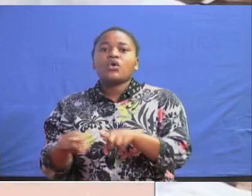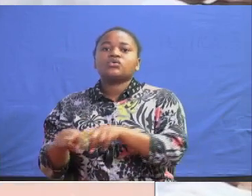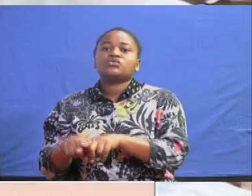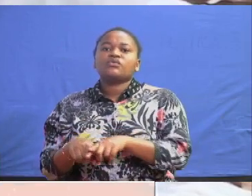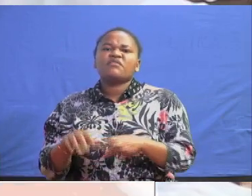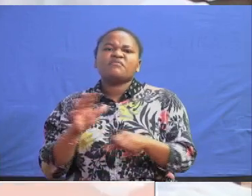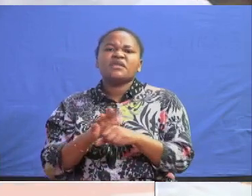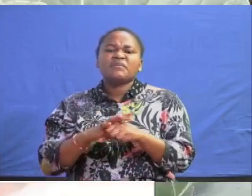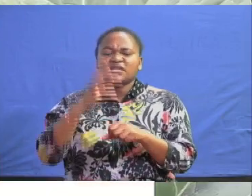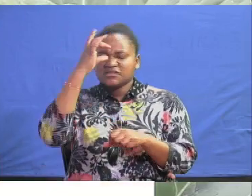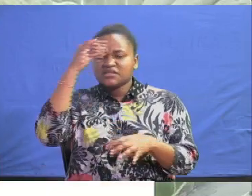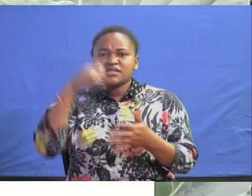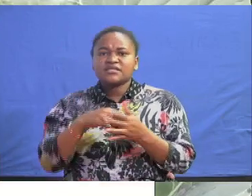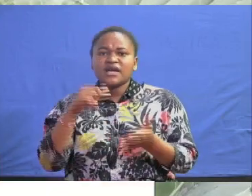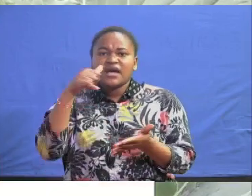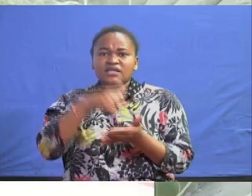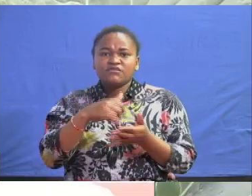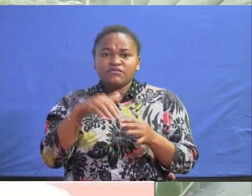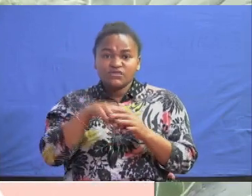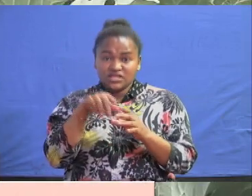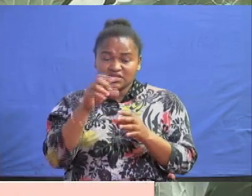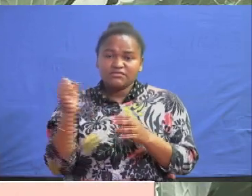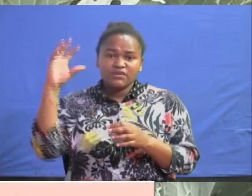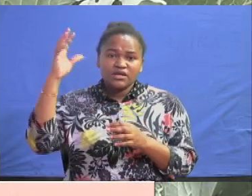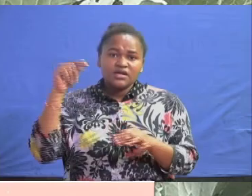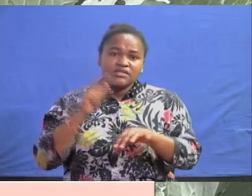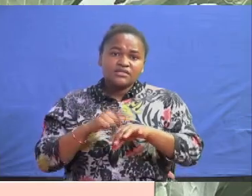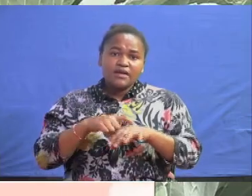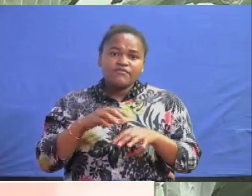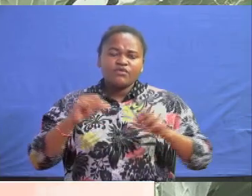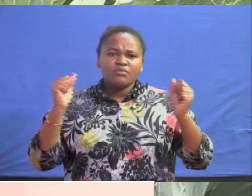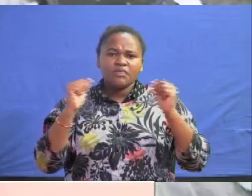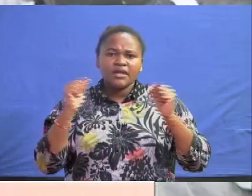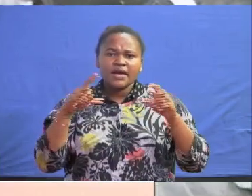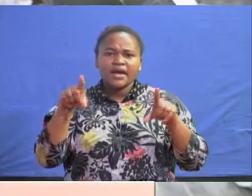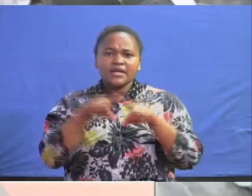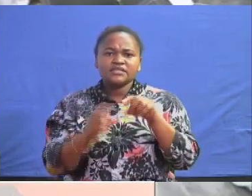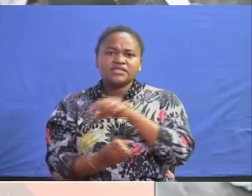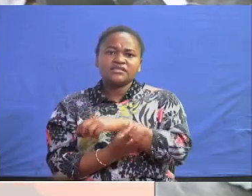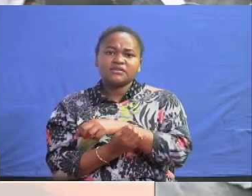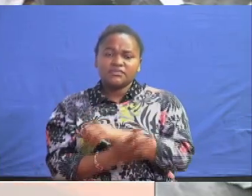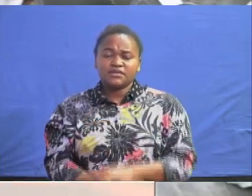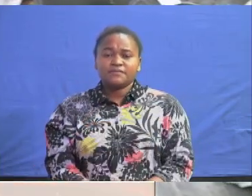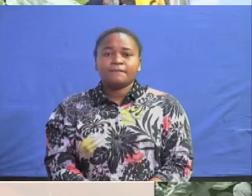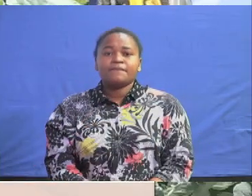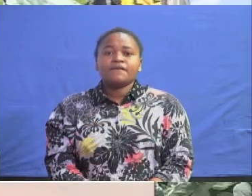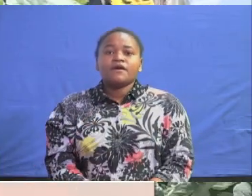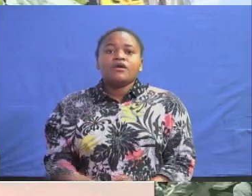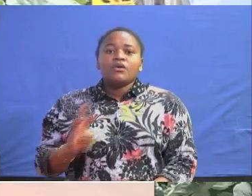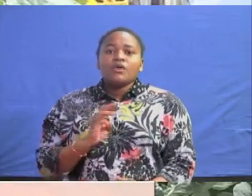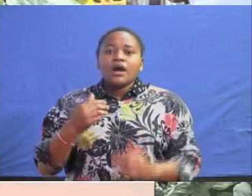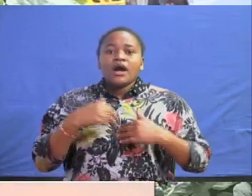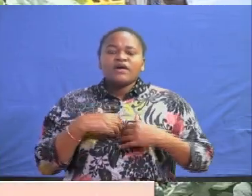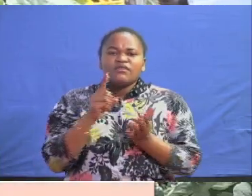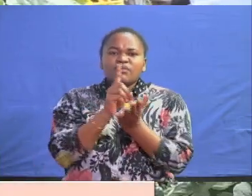na wadudu ambao wanahusishwa na mimea hii, hususan wakati wa baridi, kama anavyoeleza James Omemo. We have